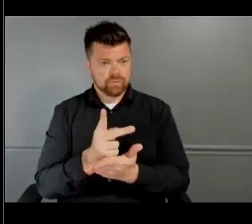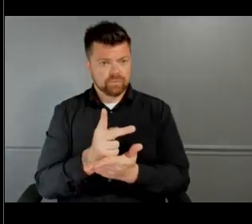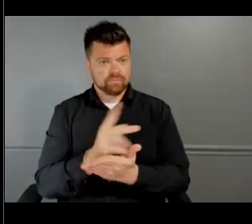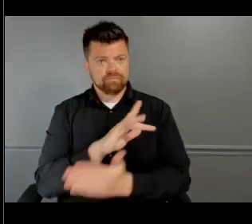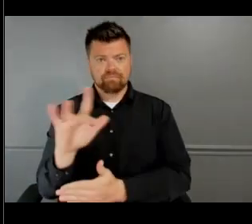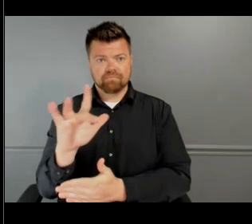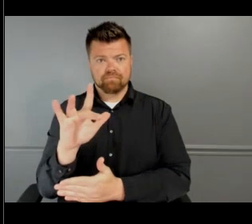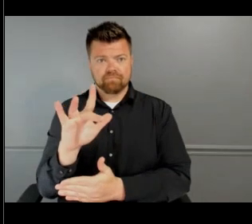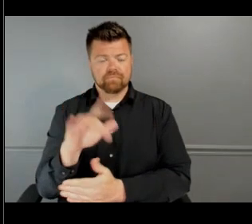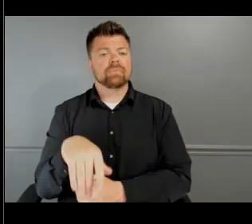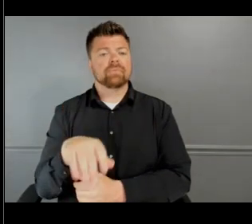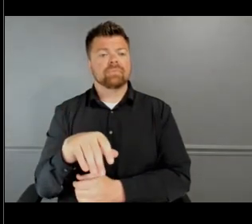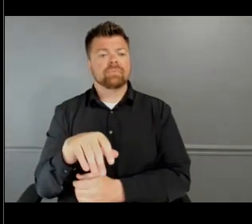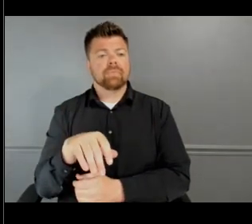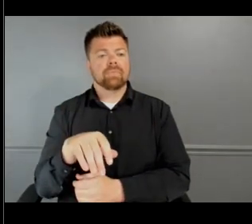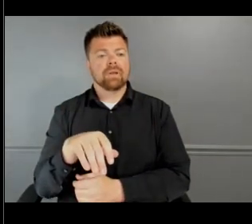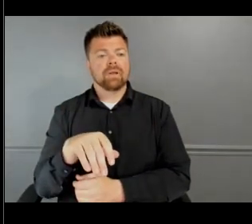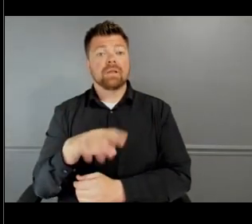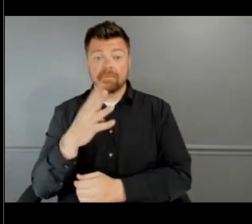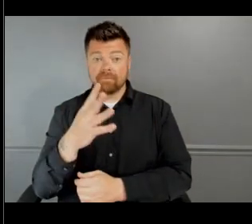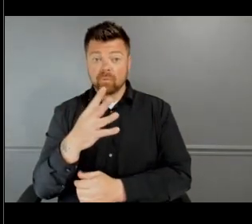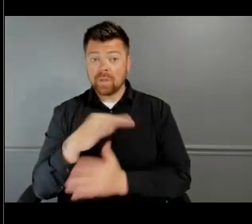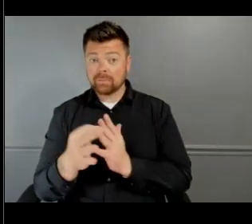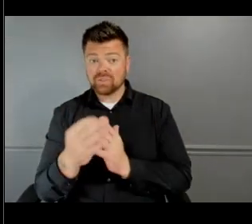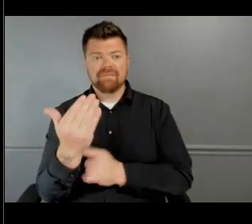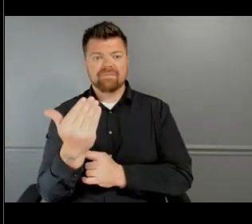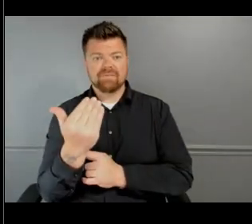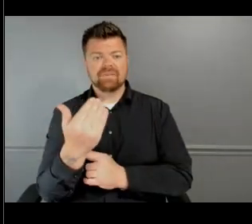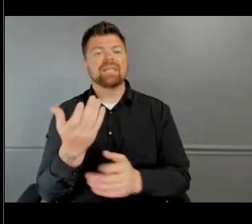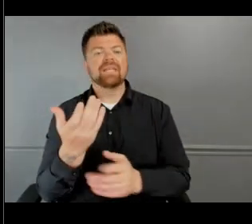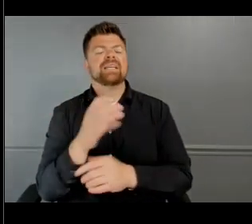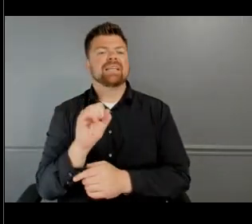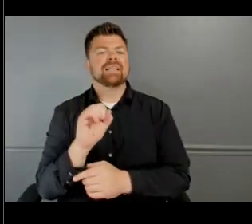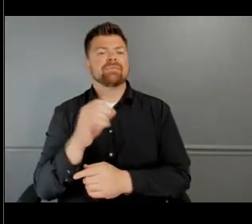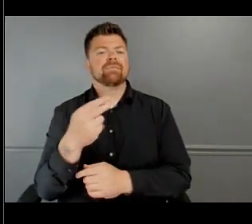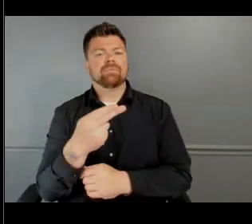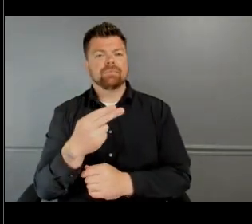the correct answer was the fourth option, 15 safe harbors.